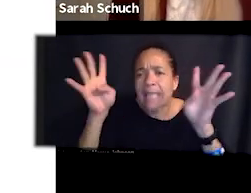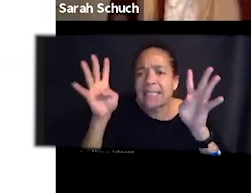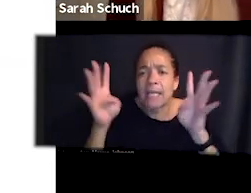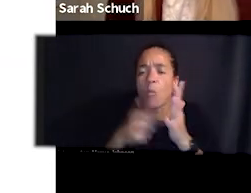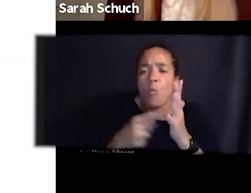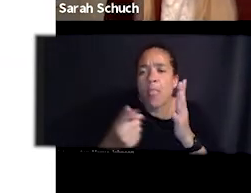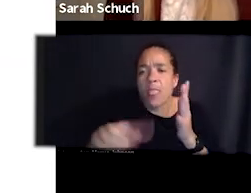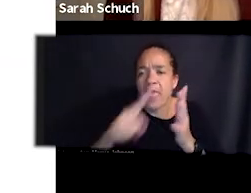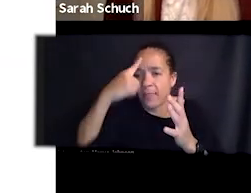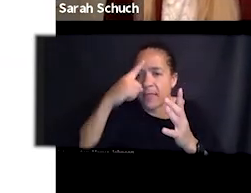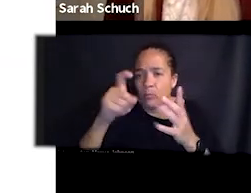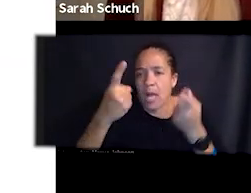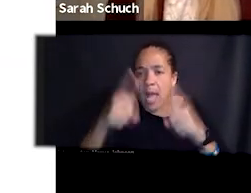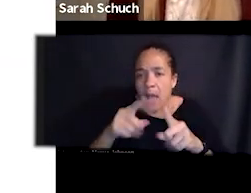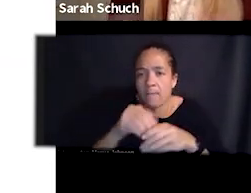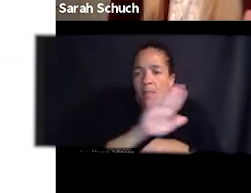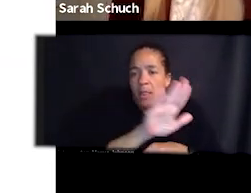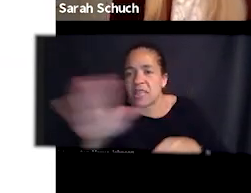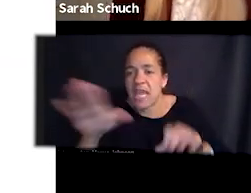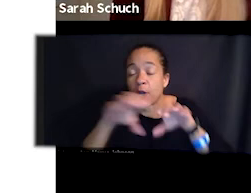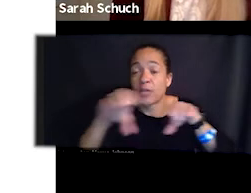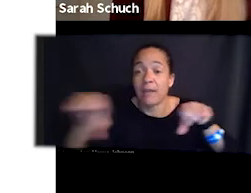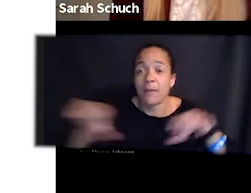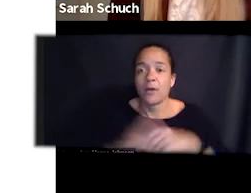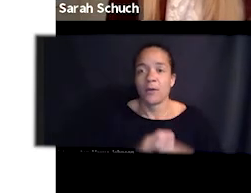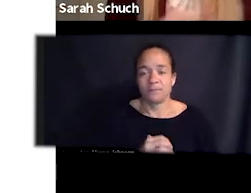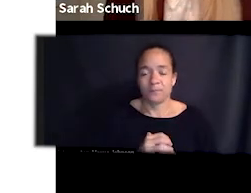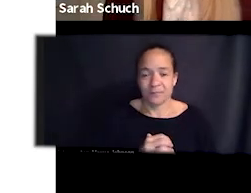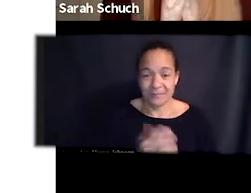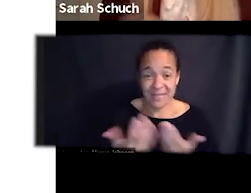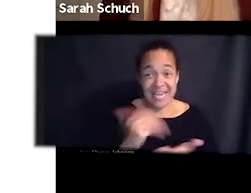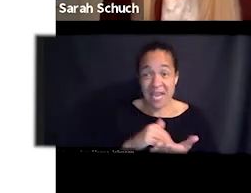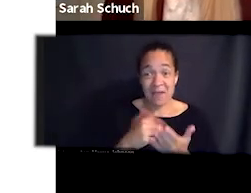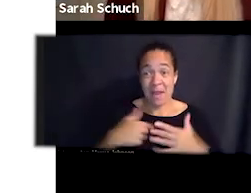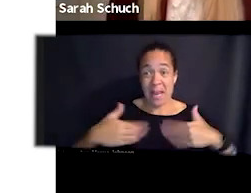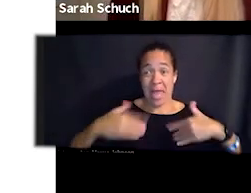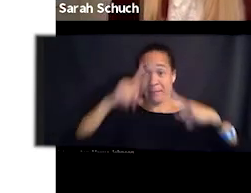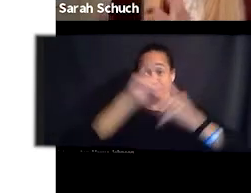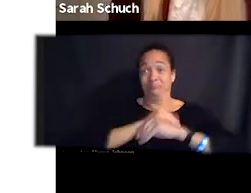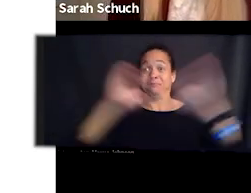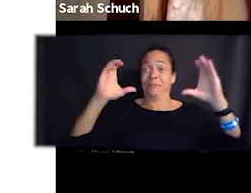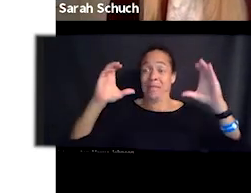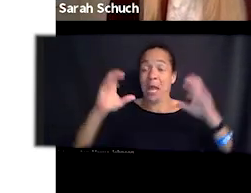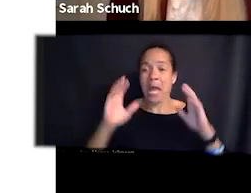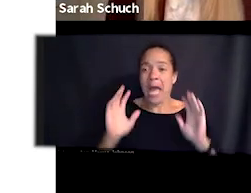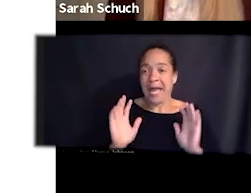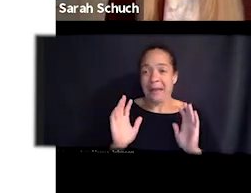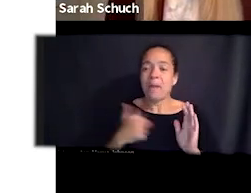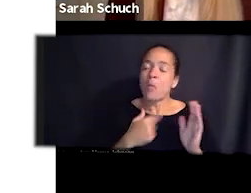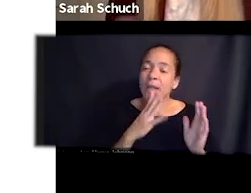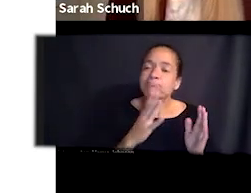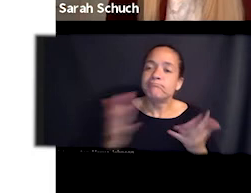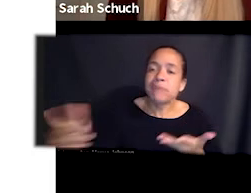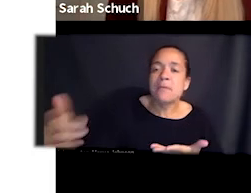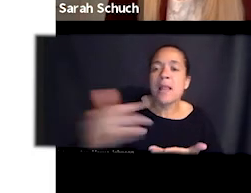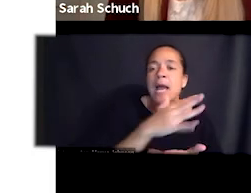neighborhood. And once again, we didn't fully know what this would look like, but we started collecting ideas at that forum. We